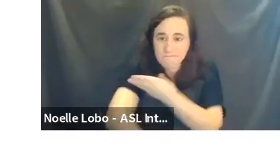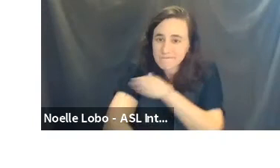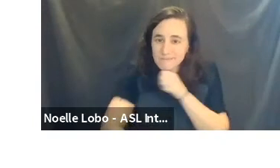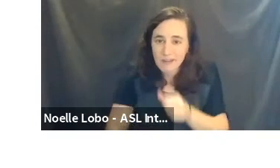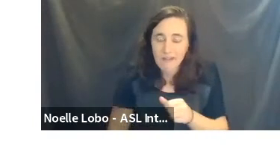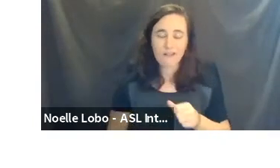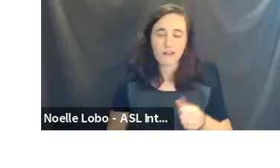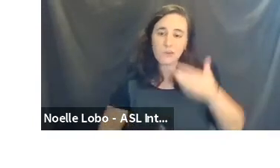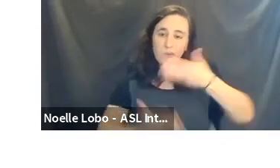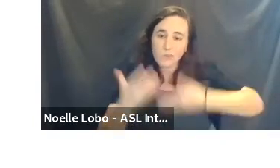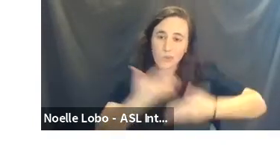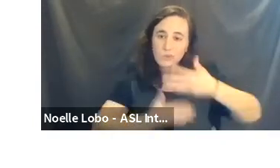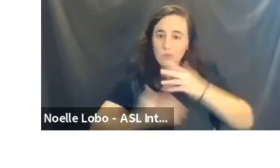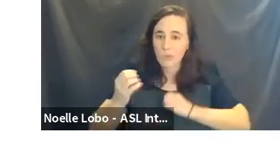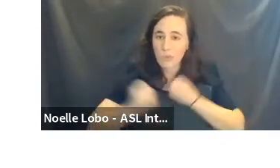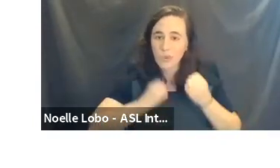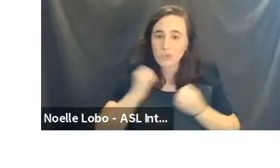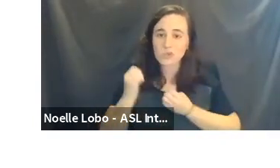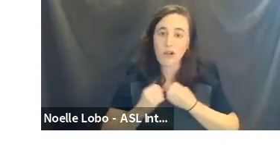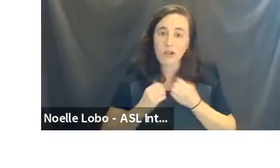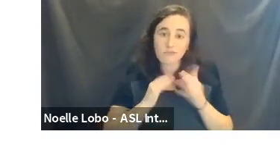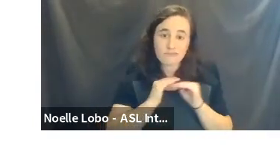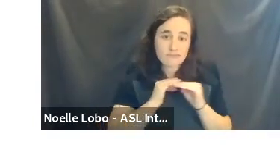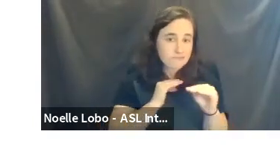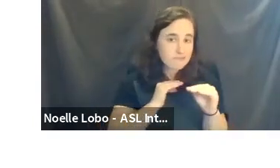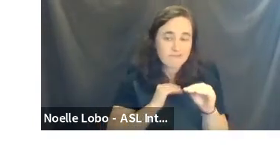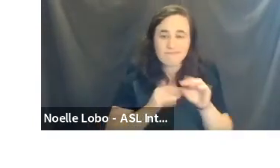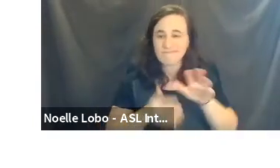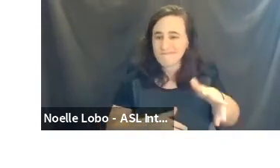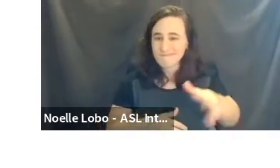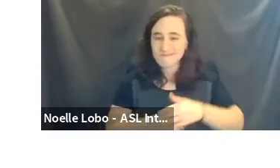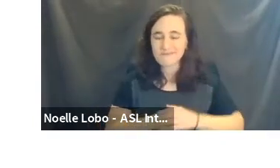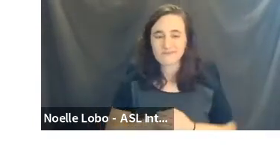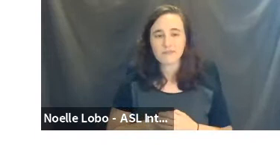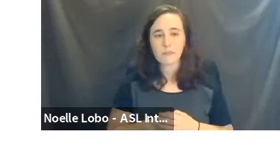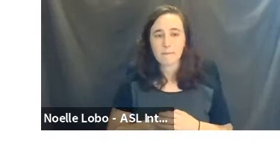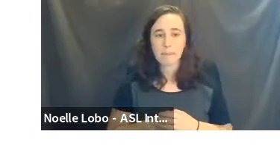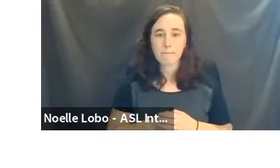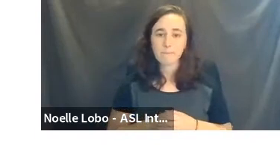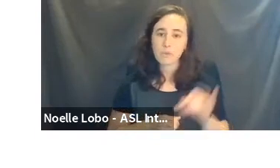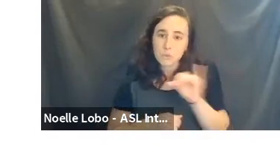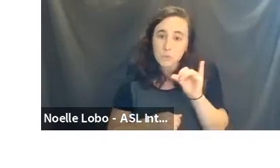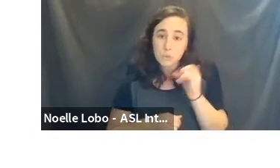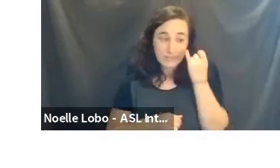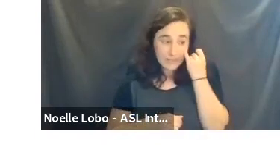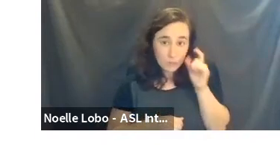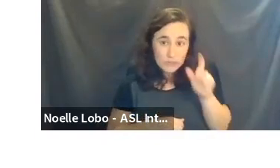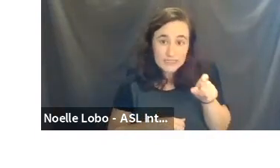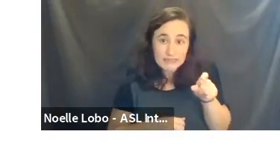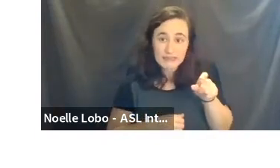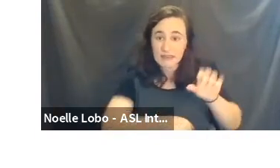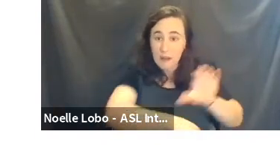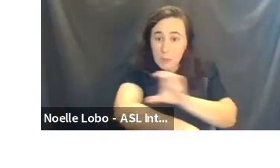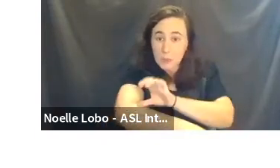emotional well-being of children. And again, if you need to get a device, if you need to, you know, increase